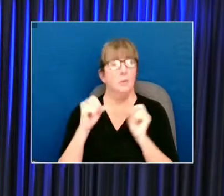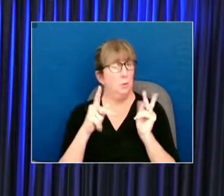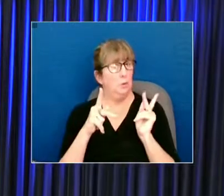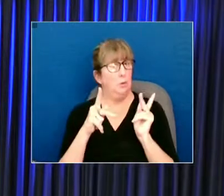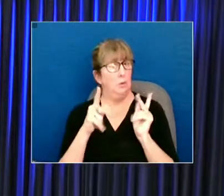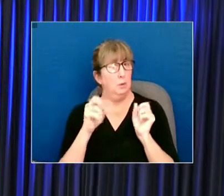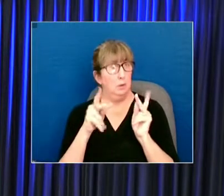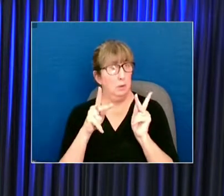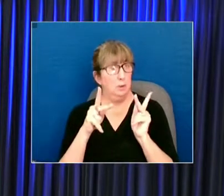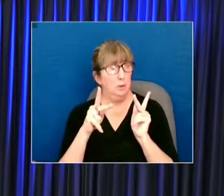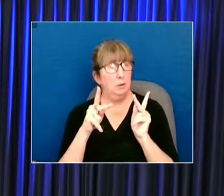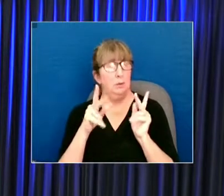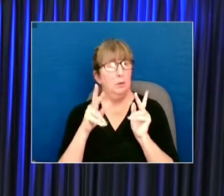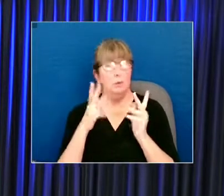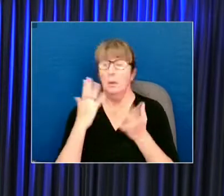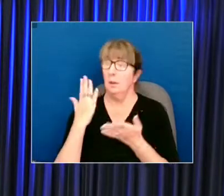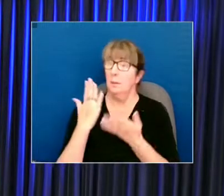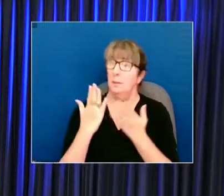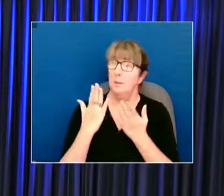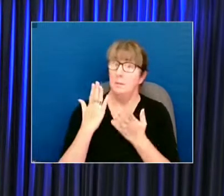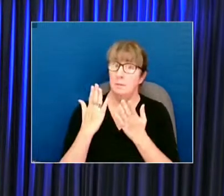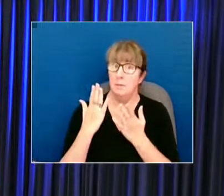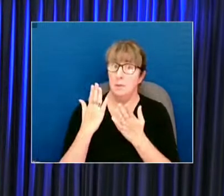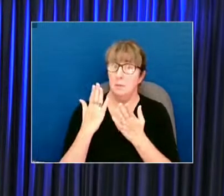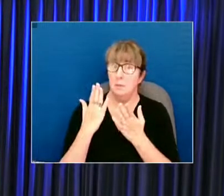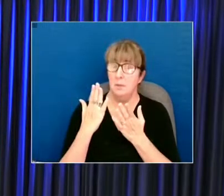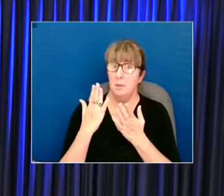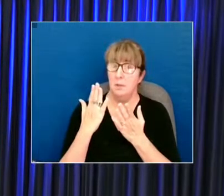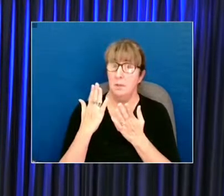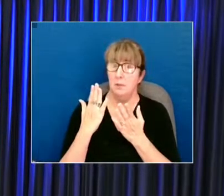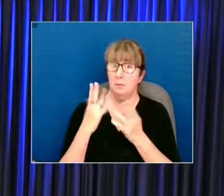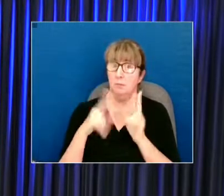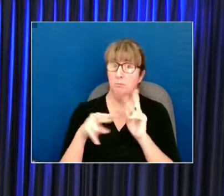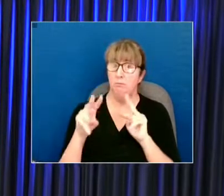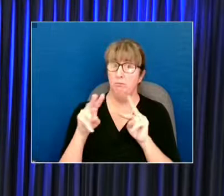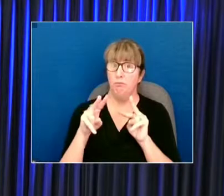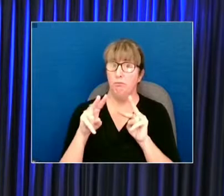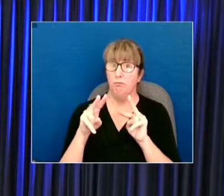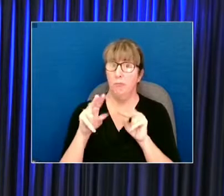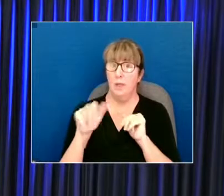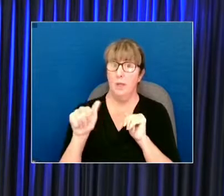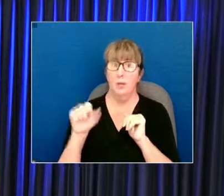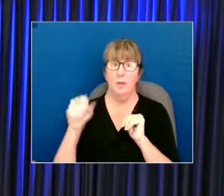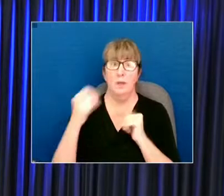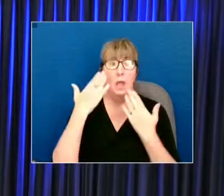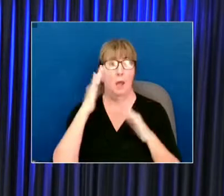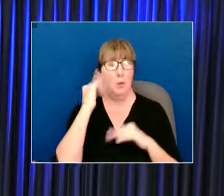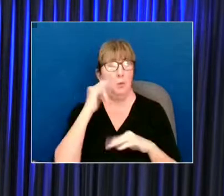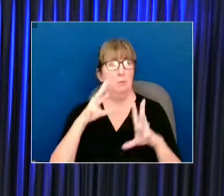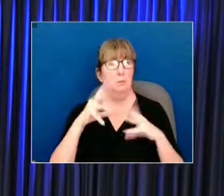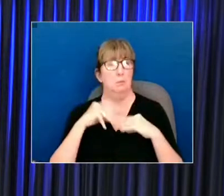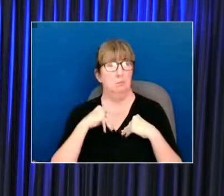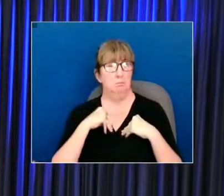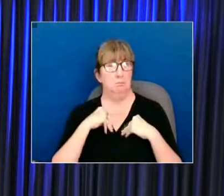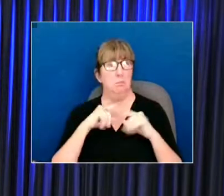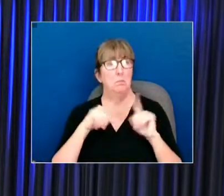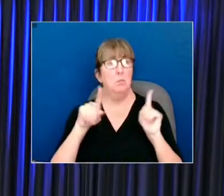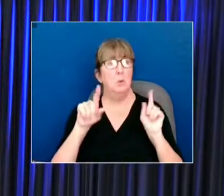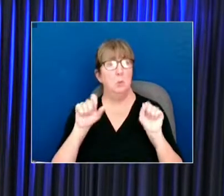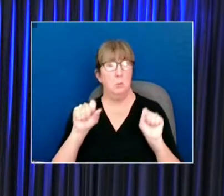something that, Maybe the way to approach it, Ana Sofia, would be, and I don't know if you're okay with this, Sure. we can